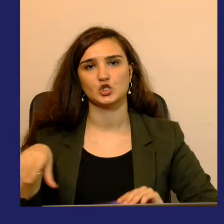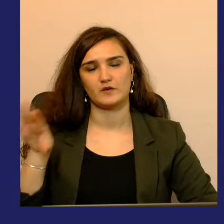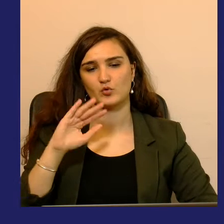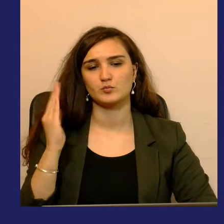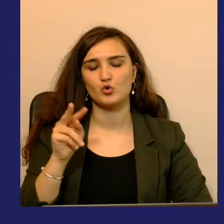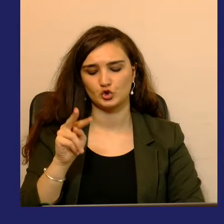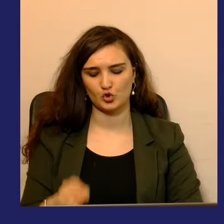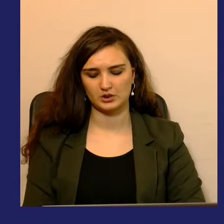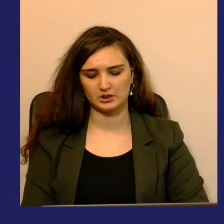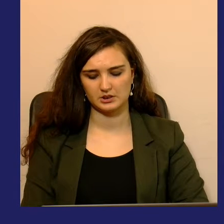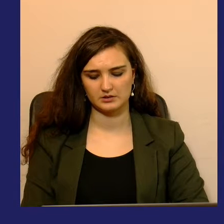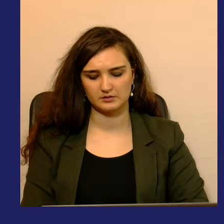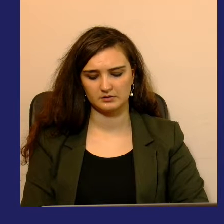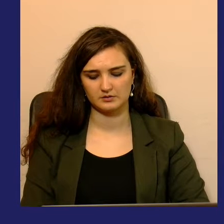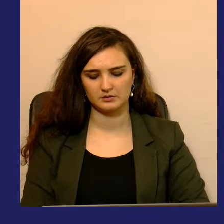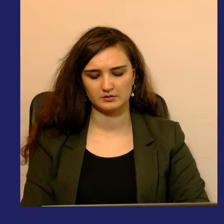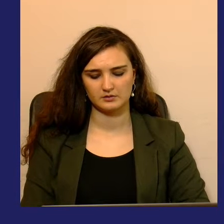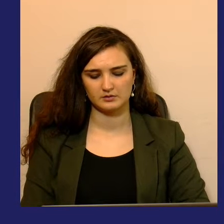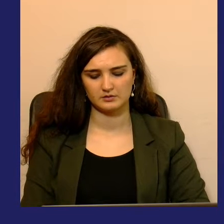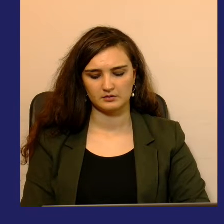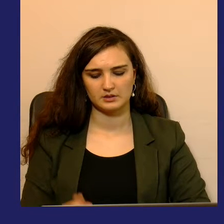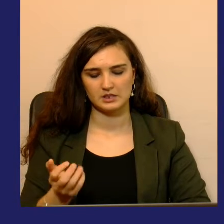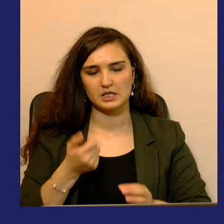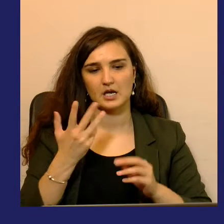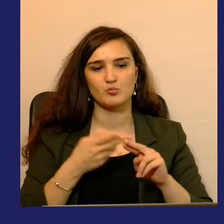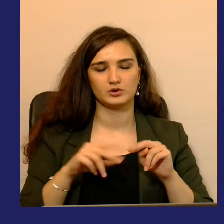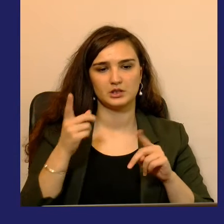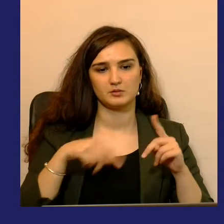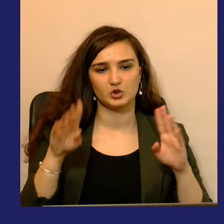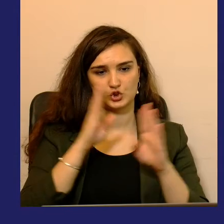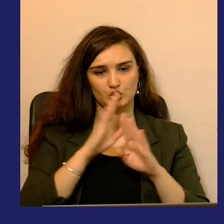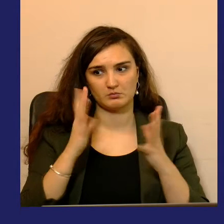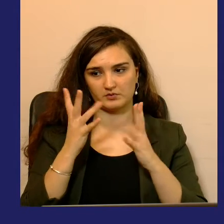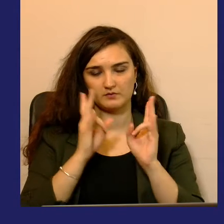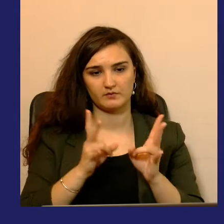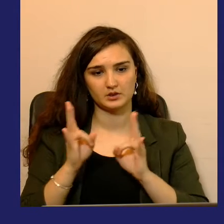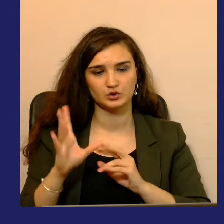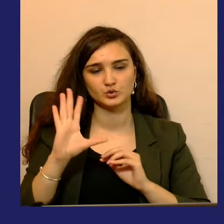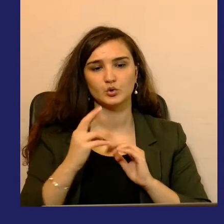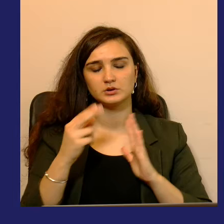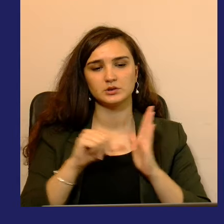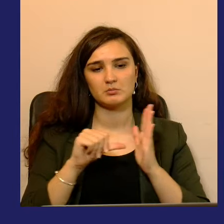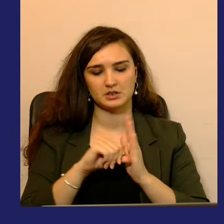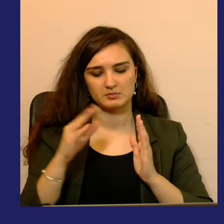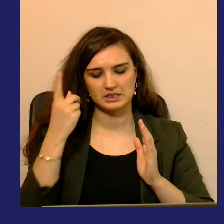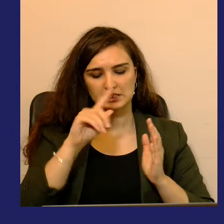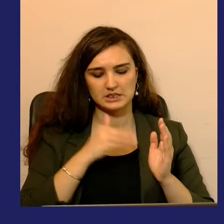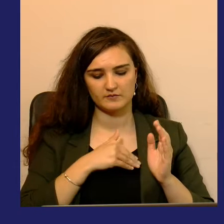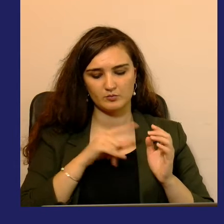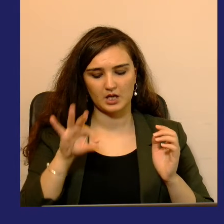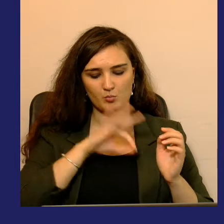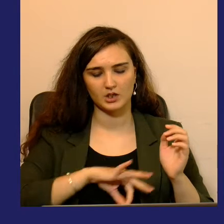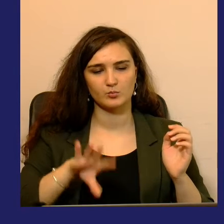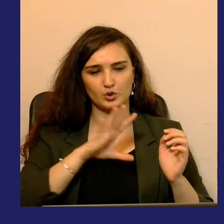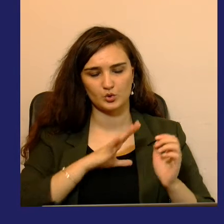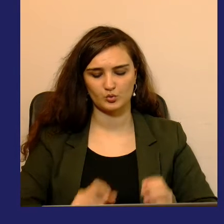state-funded social assistance initiatives using in campaign of Georgian Dream affiliated